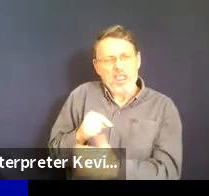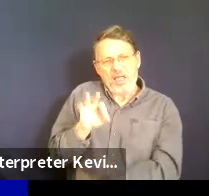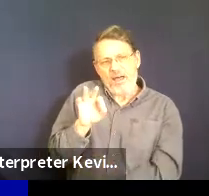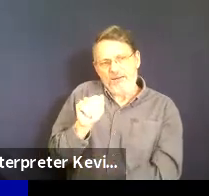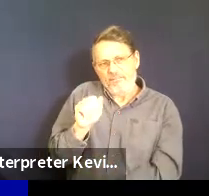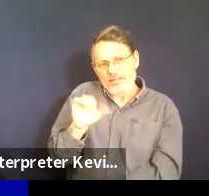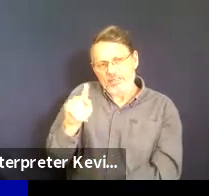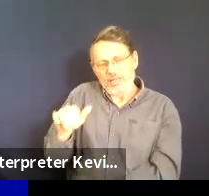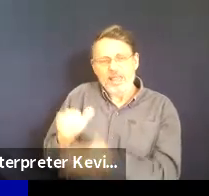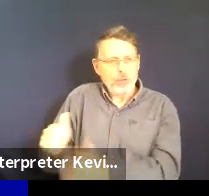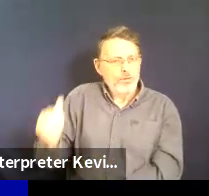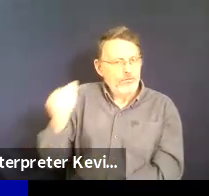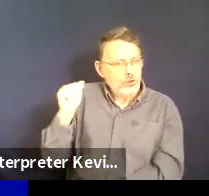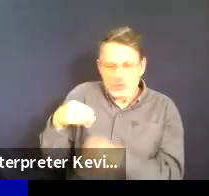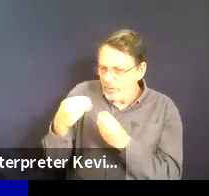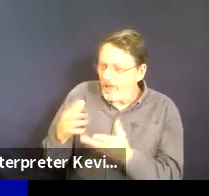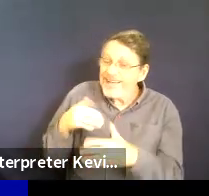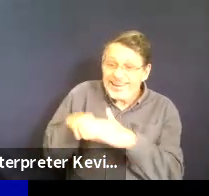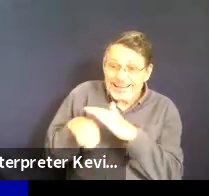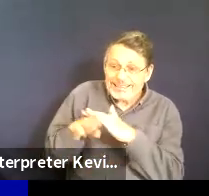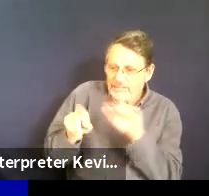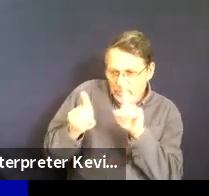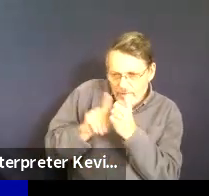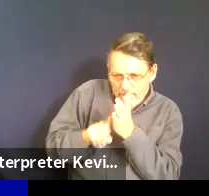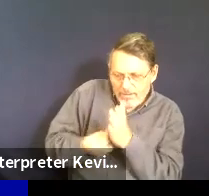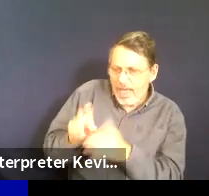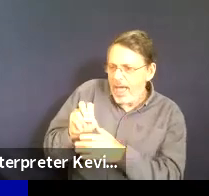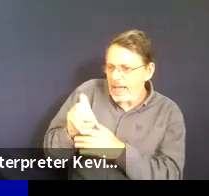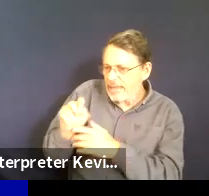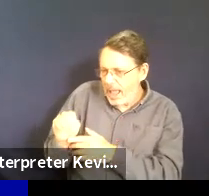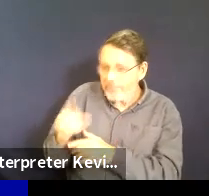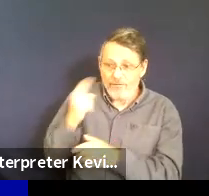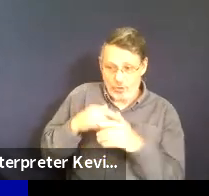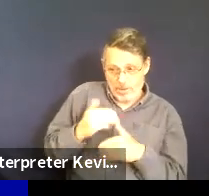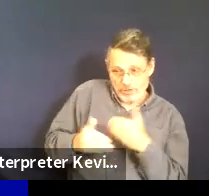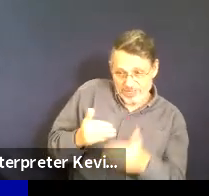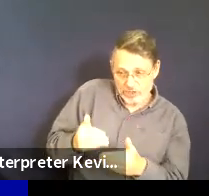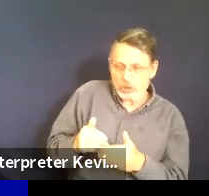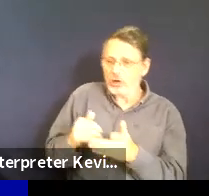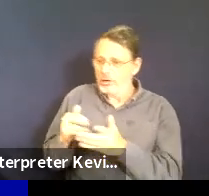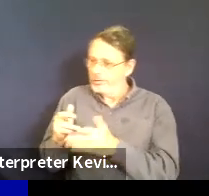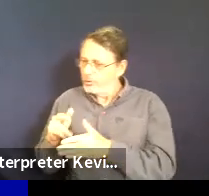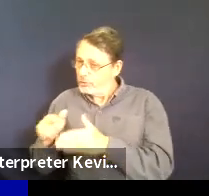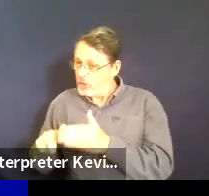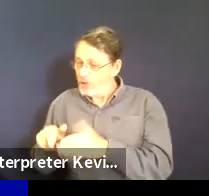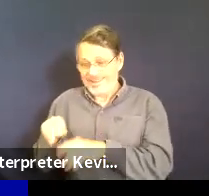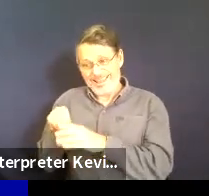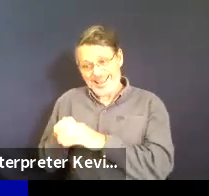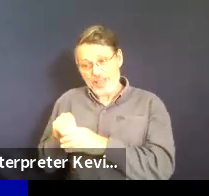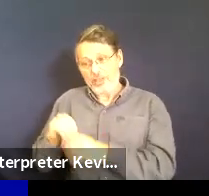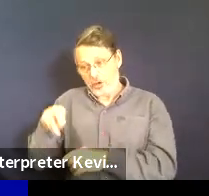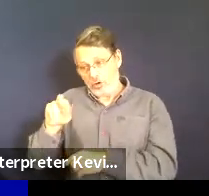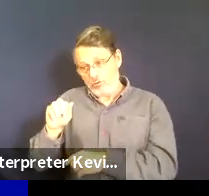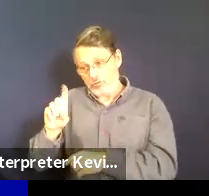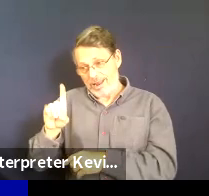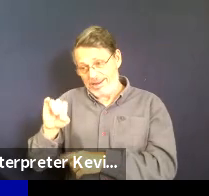an accessible exam for a procedure, resulting in the radiologist noting in a report that it was not complete because of the